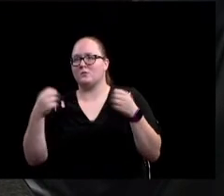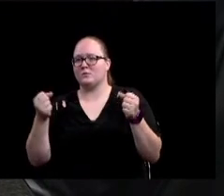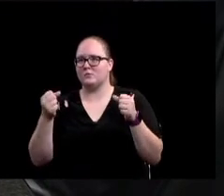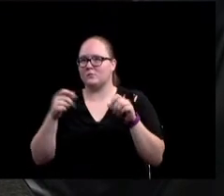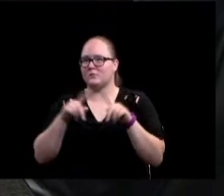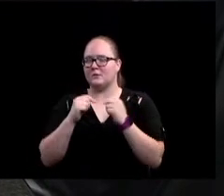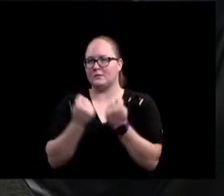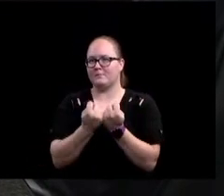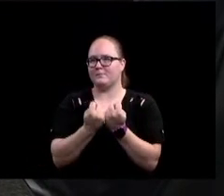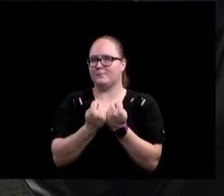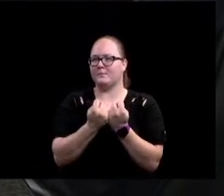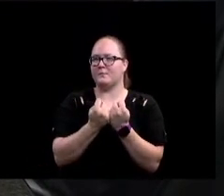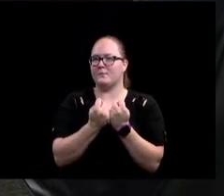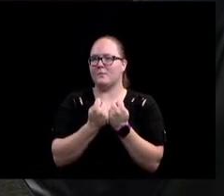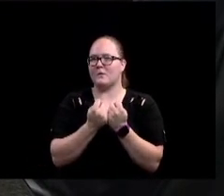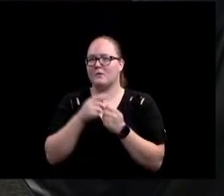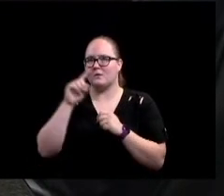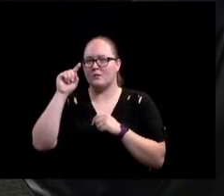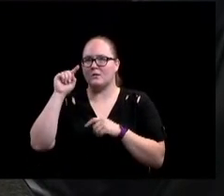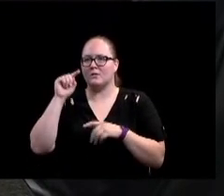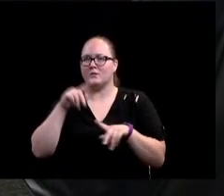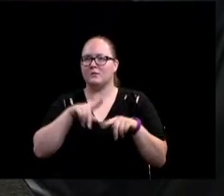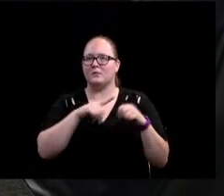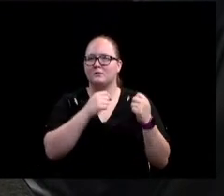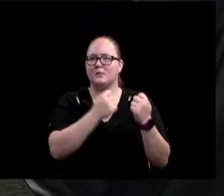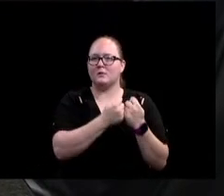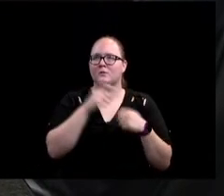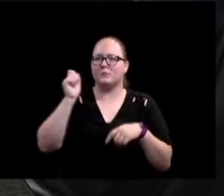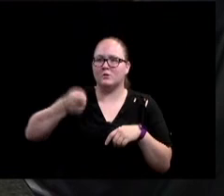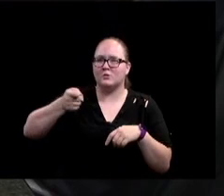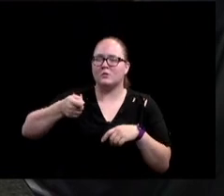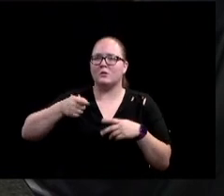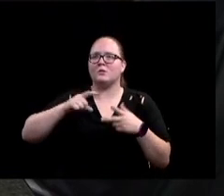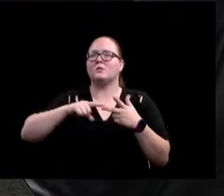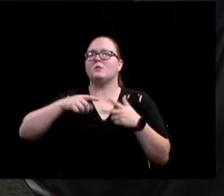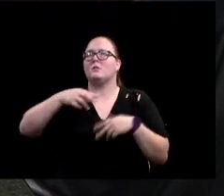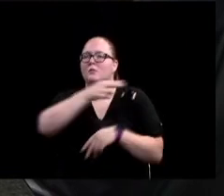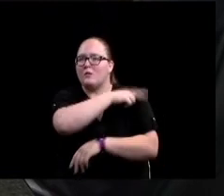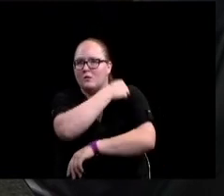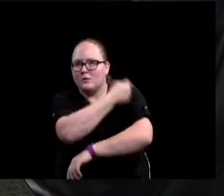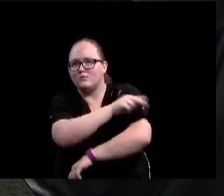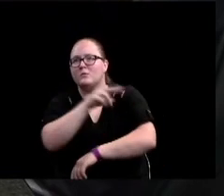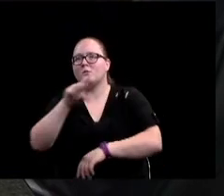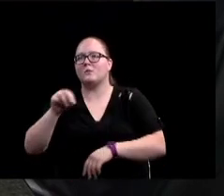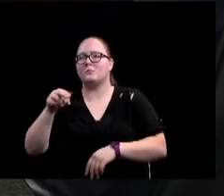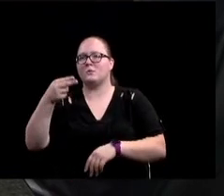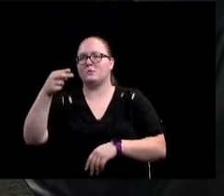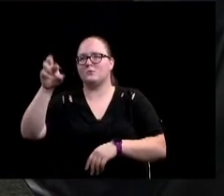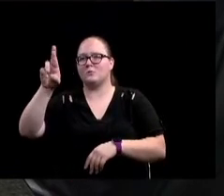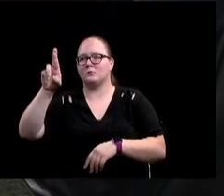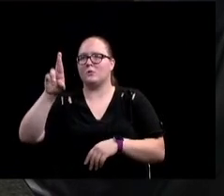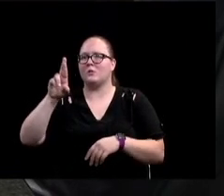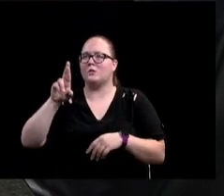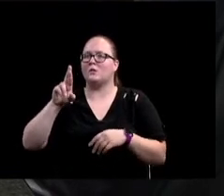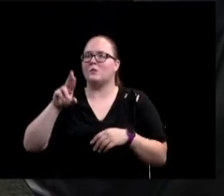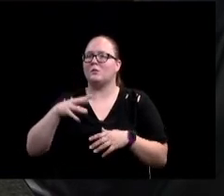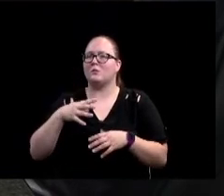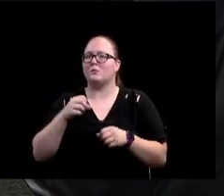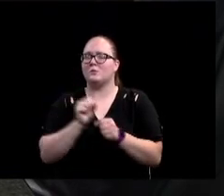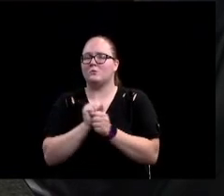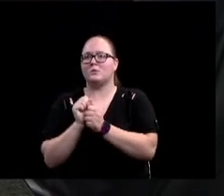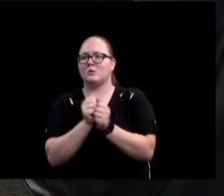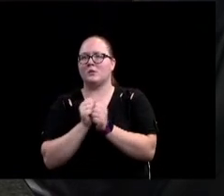the CEOs of both hospitals and MHMR, and they're doing fantastic work trying to